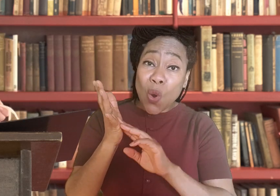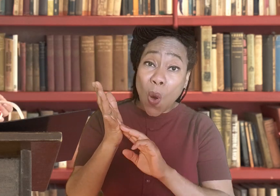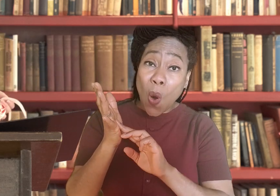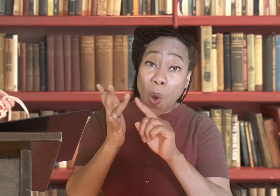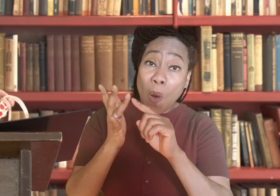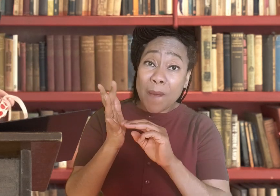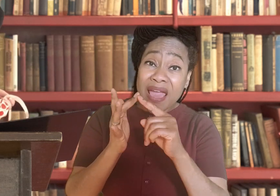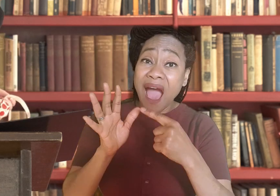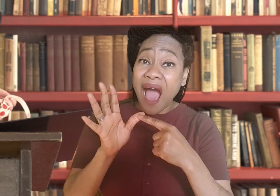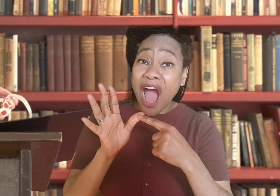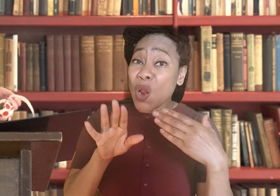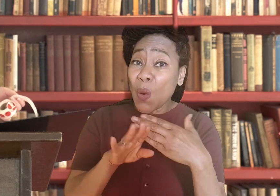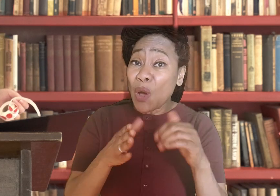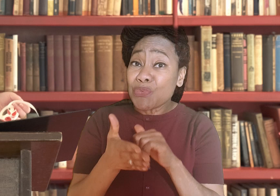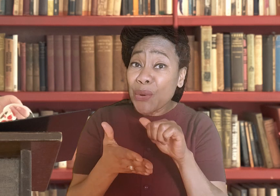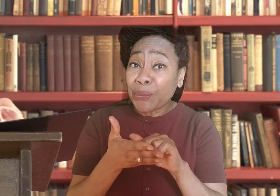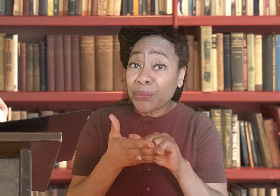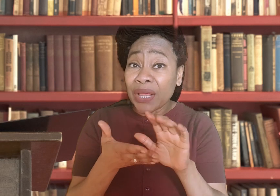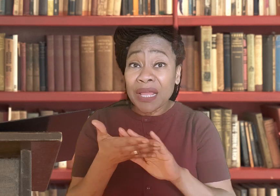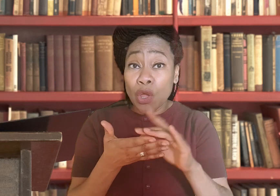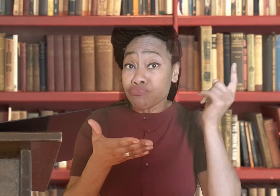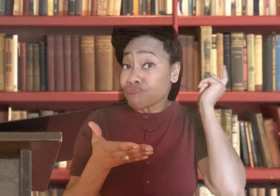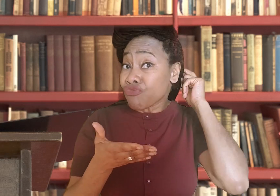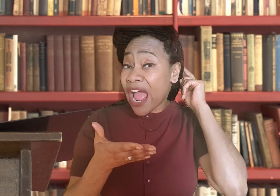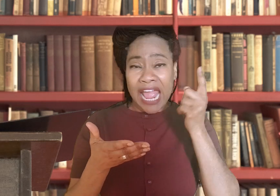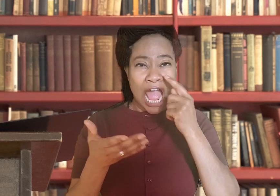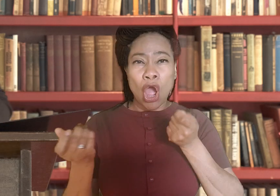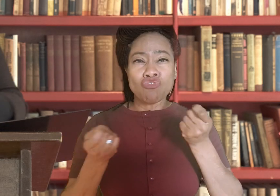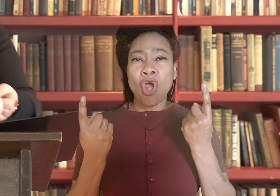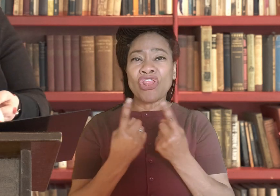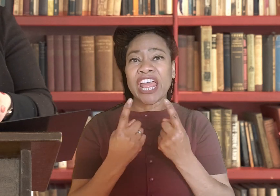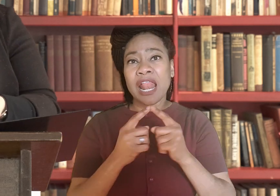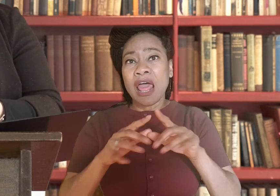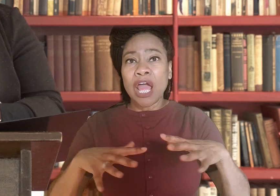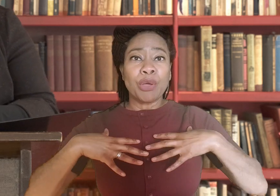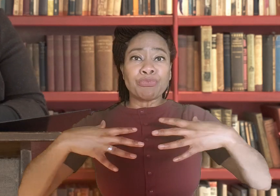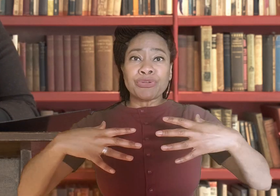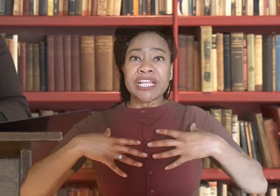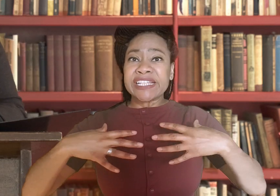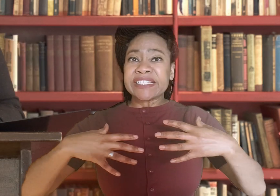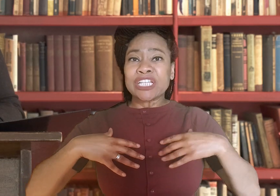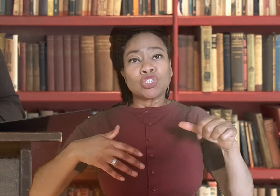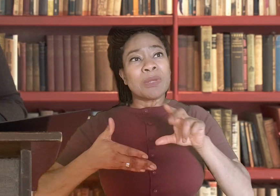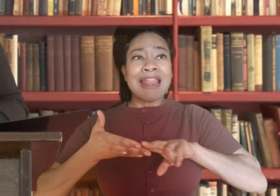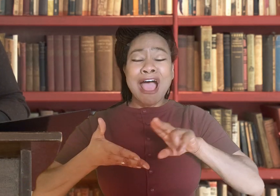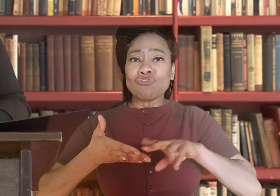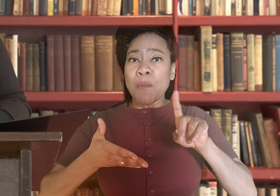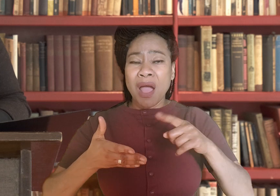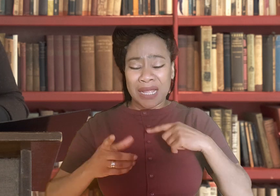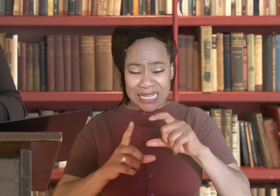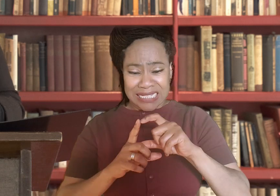That's the bit of your brain back here that controls things you don't have to think about, like breathing. So for me, that